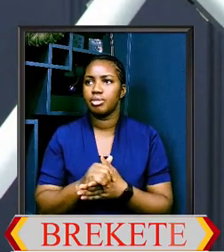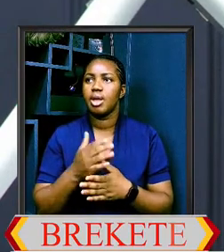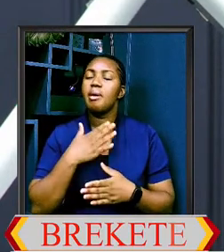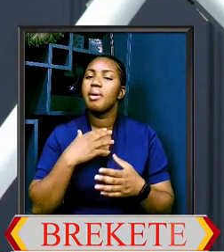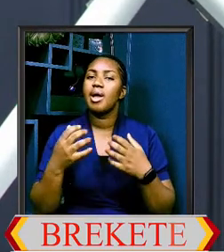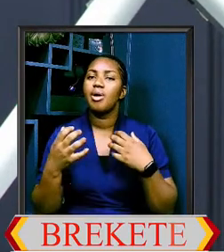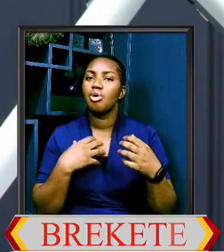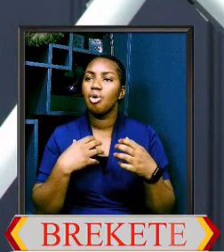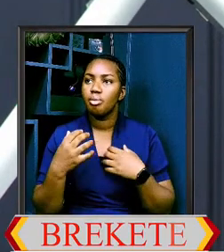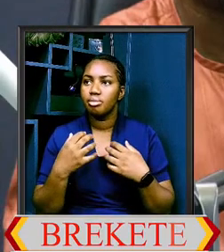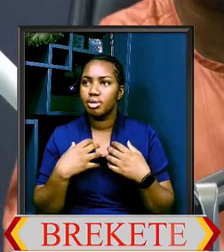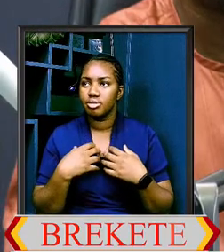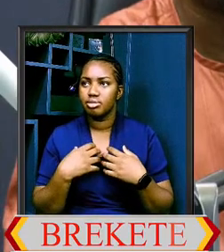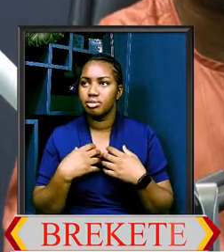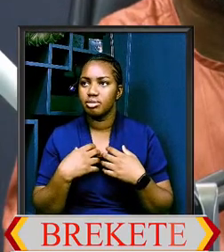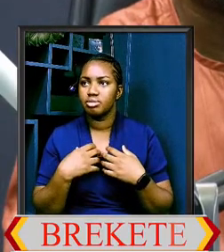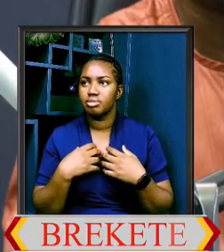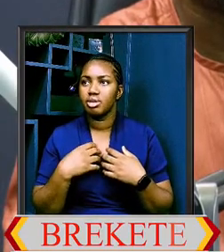My complaint, sir,